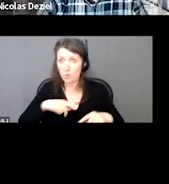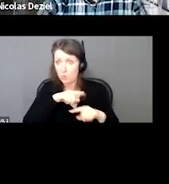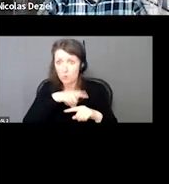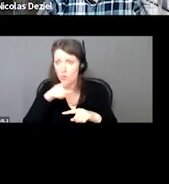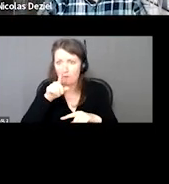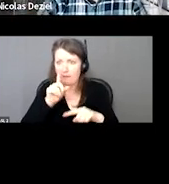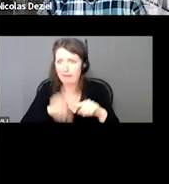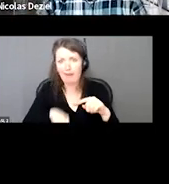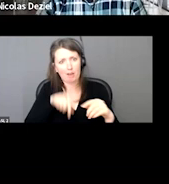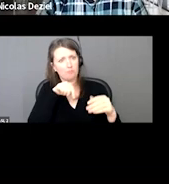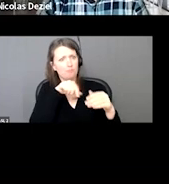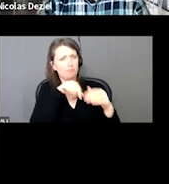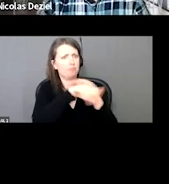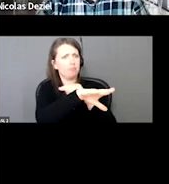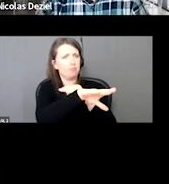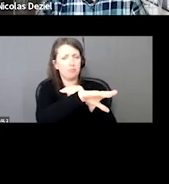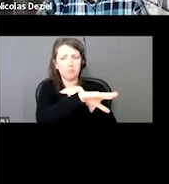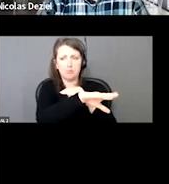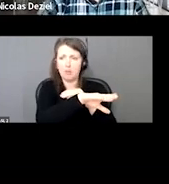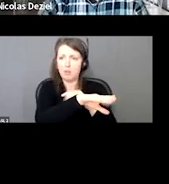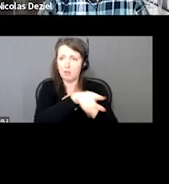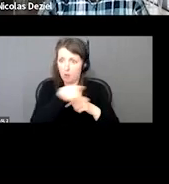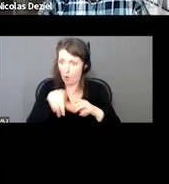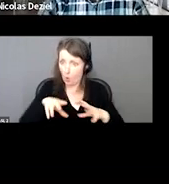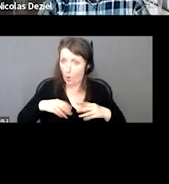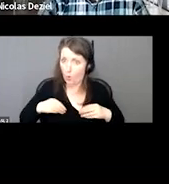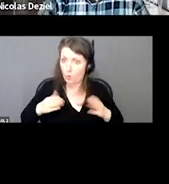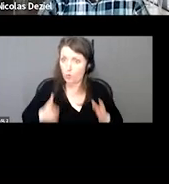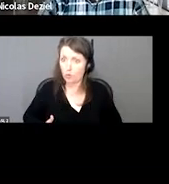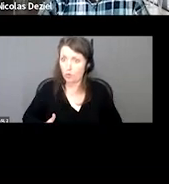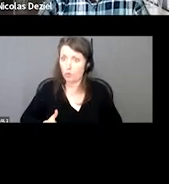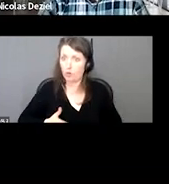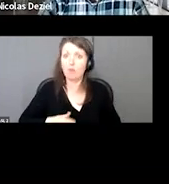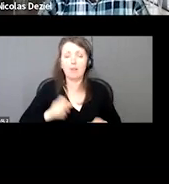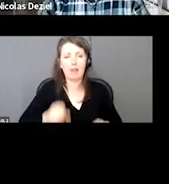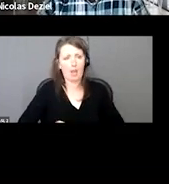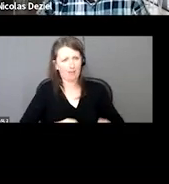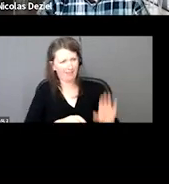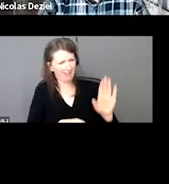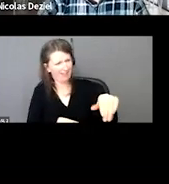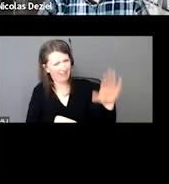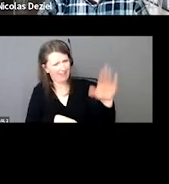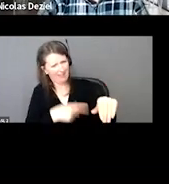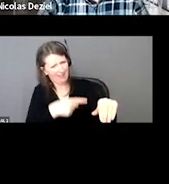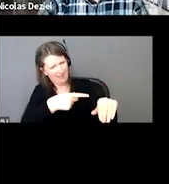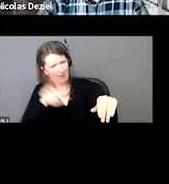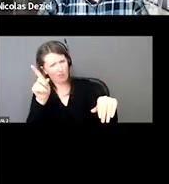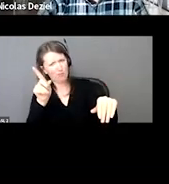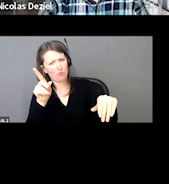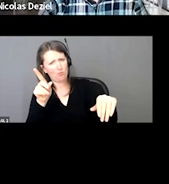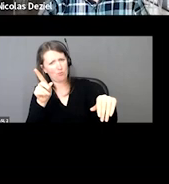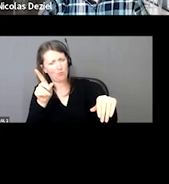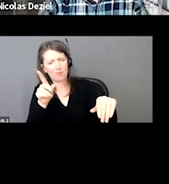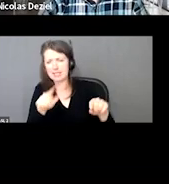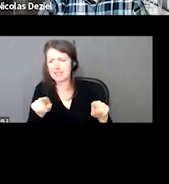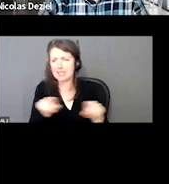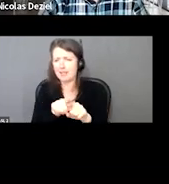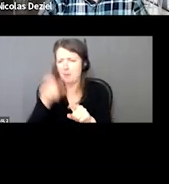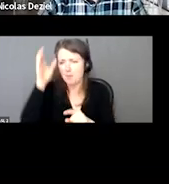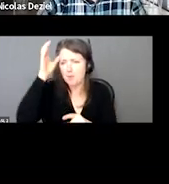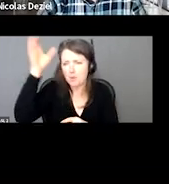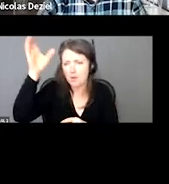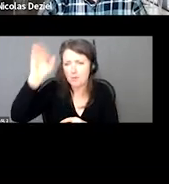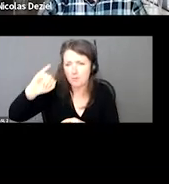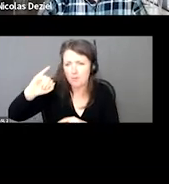from trespassing, from entering, from whatever. It's very similar to intellectual property. Hopefully that answered